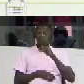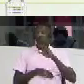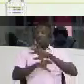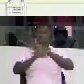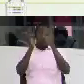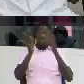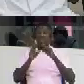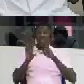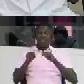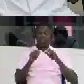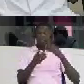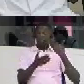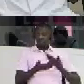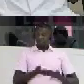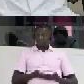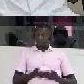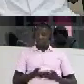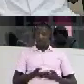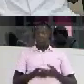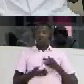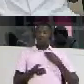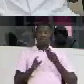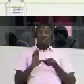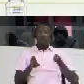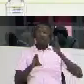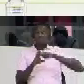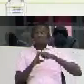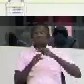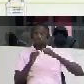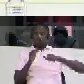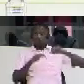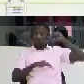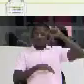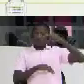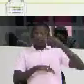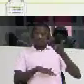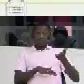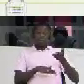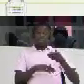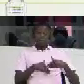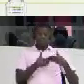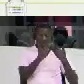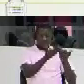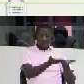after doing all of my activities, I will report to him.